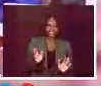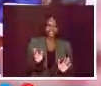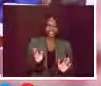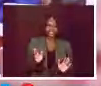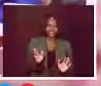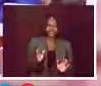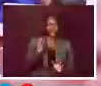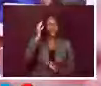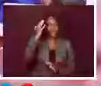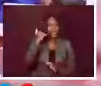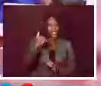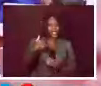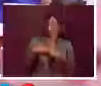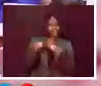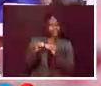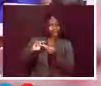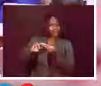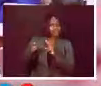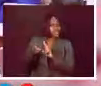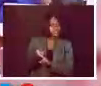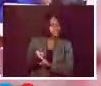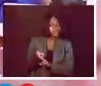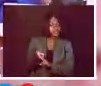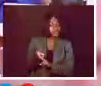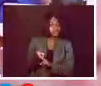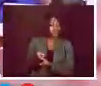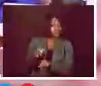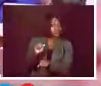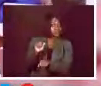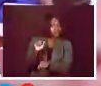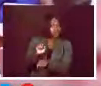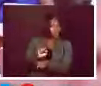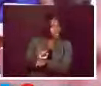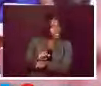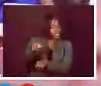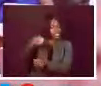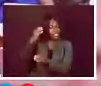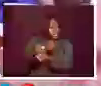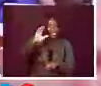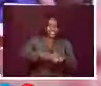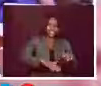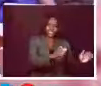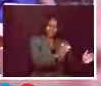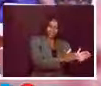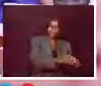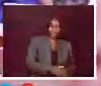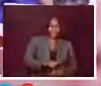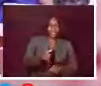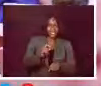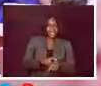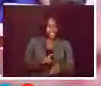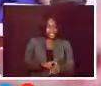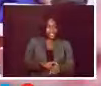doing that is because they have more members to cater for than the minority. So anytime the number is to